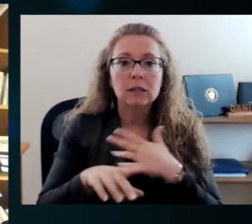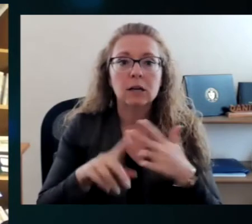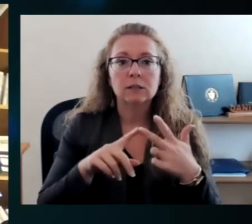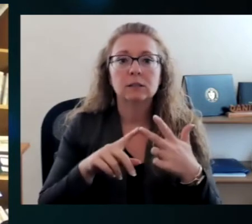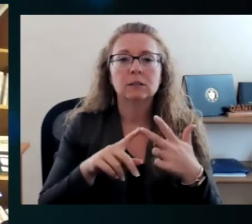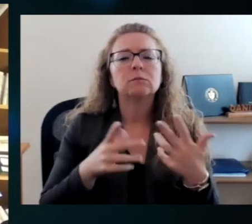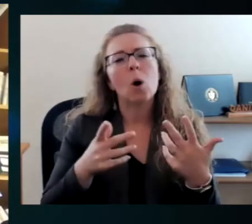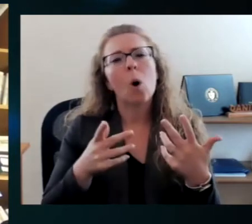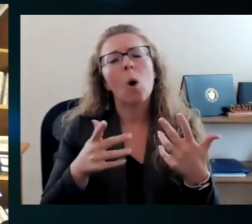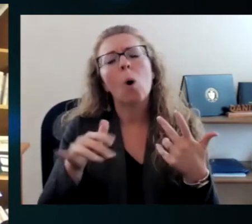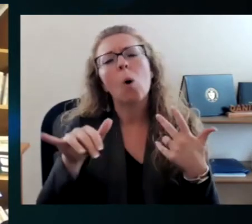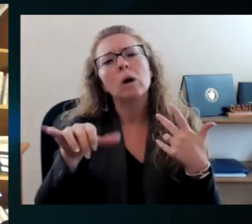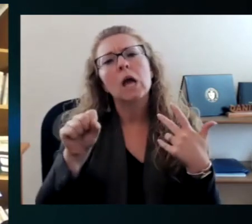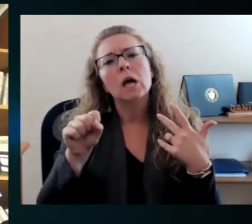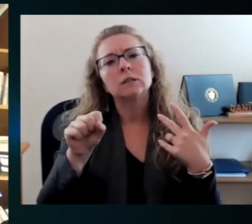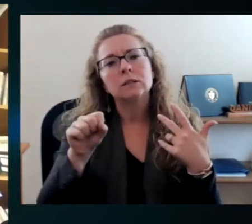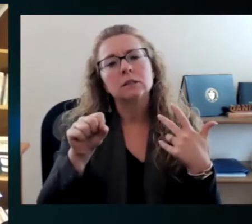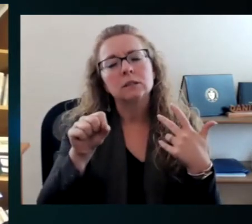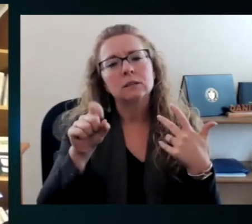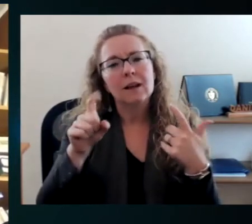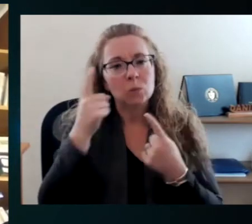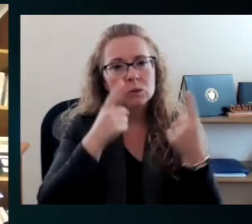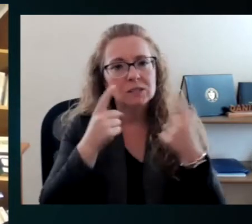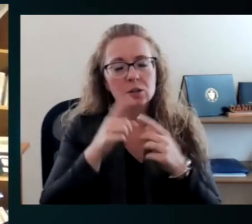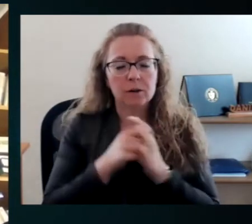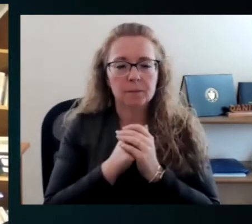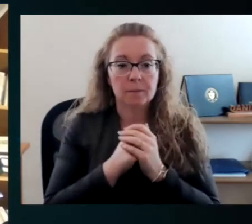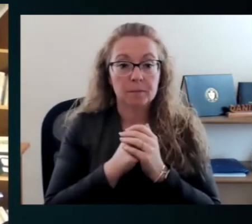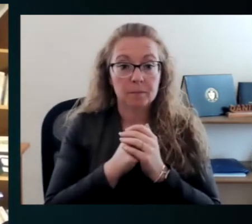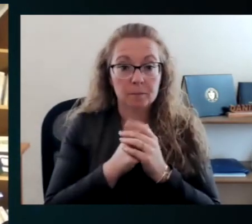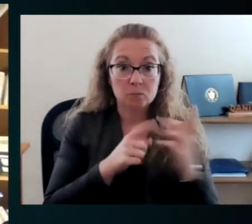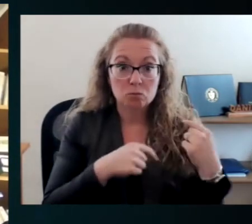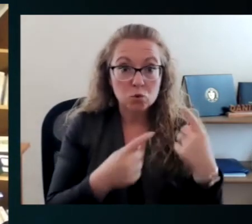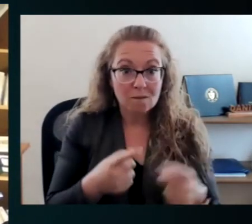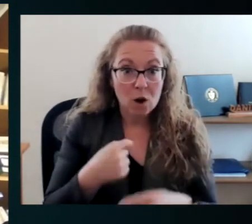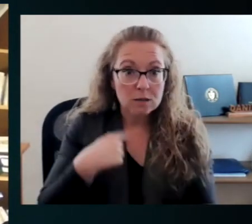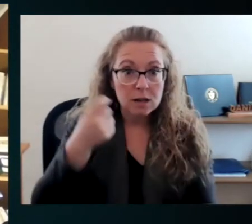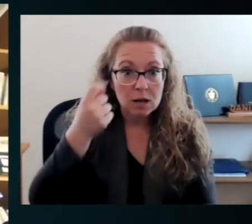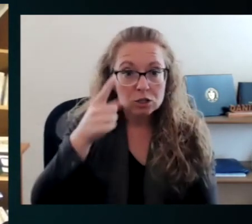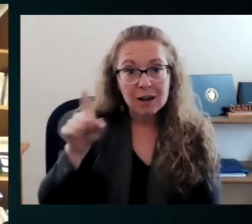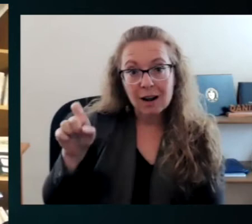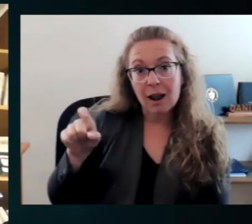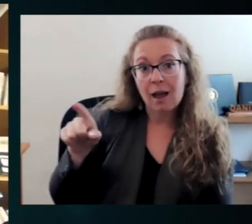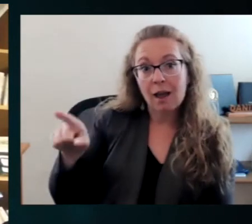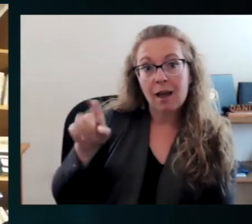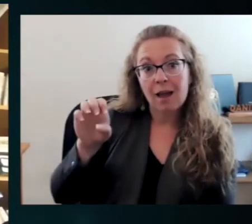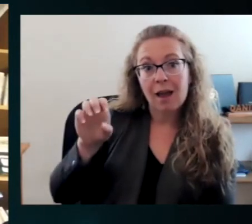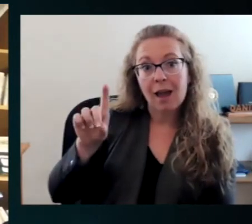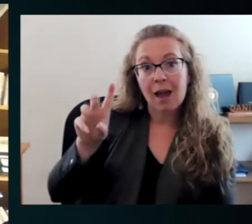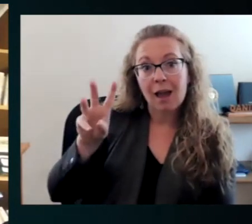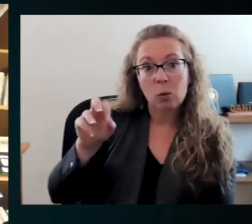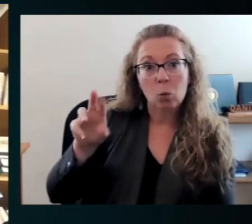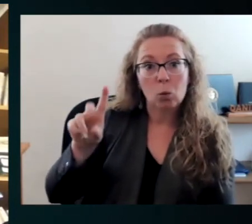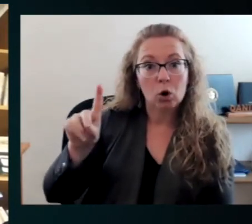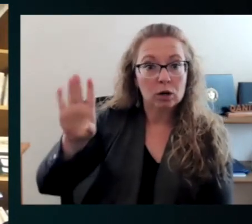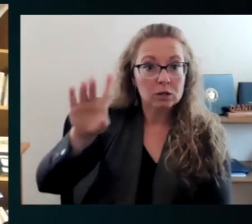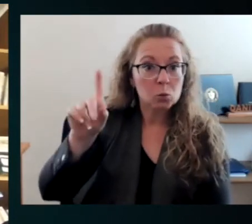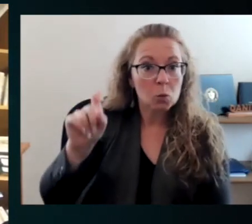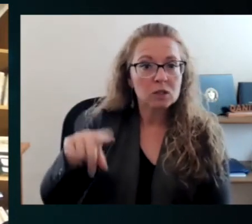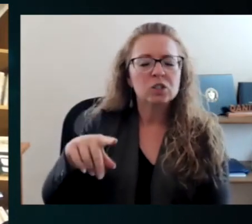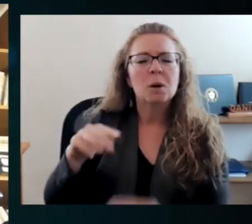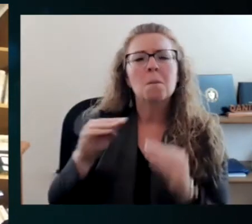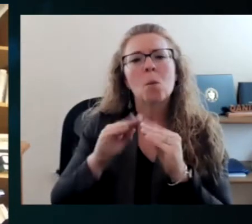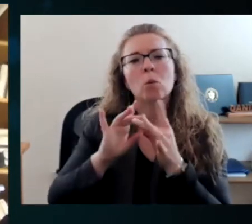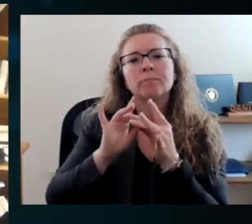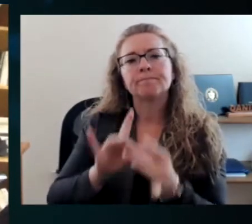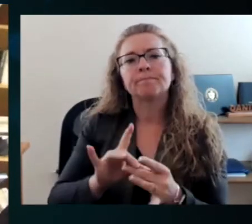of course, we need to think about that. But as I understand Edward's question, it was more sort of to have a list of